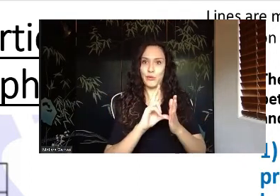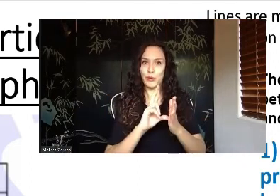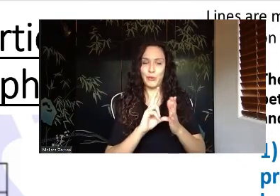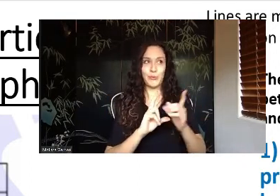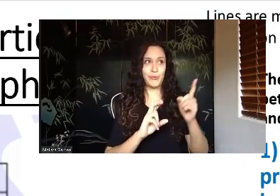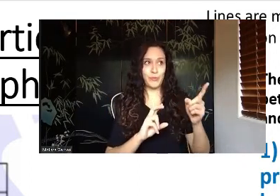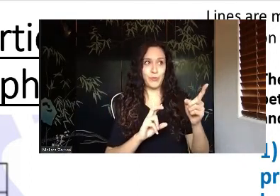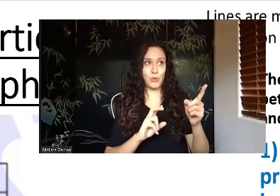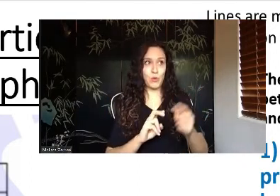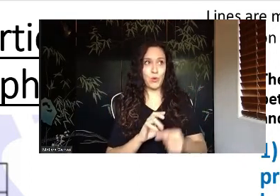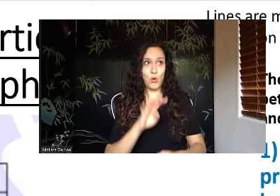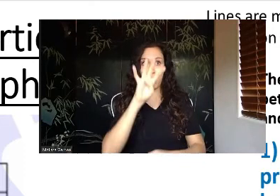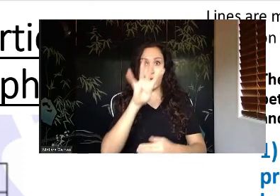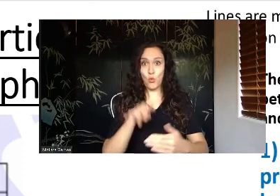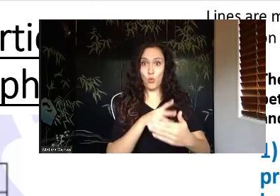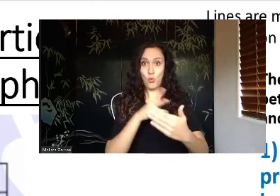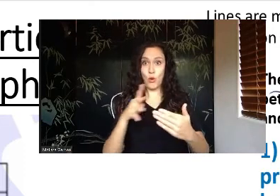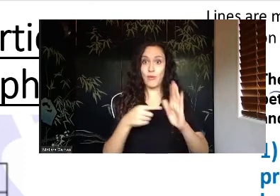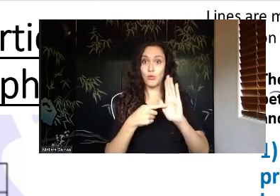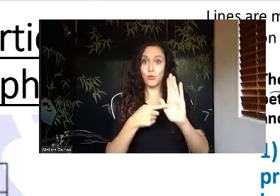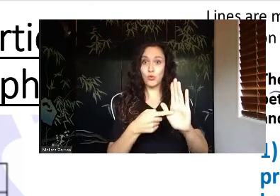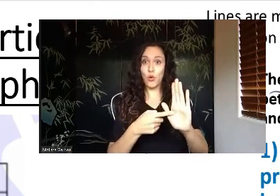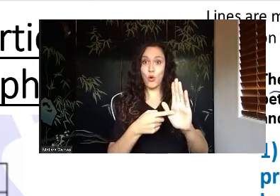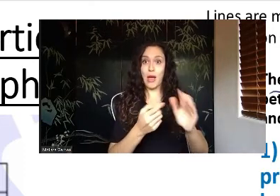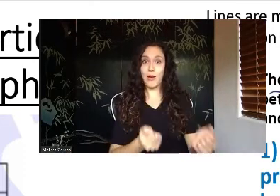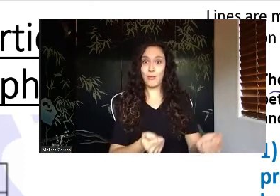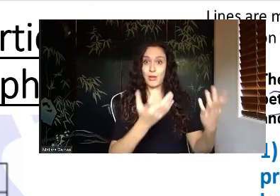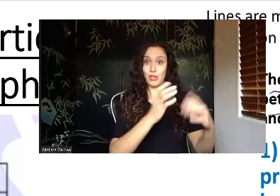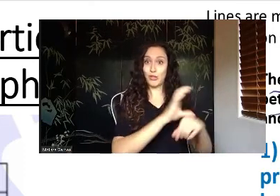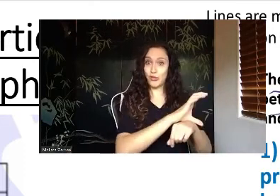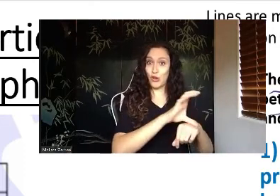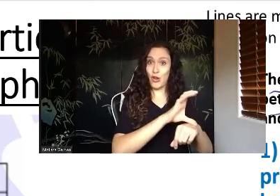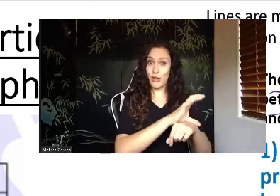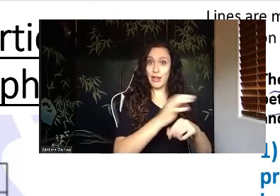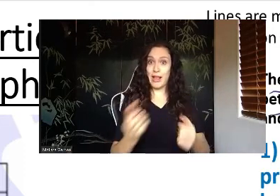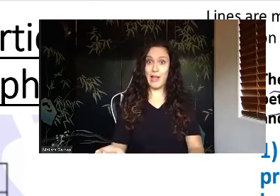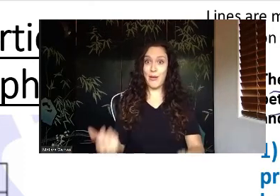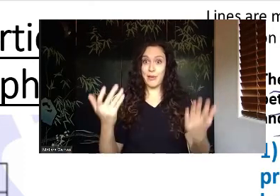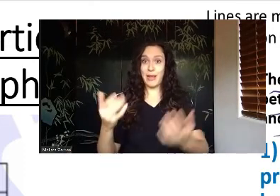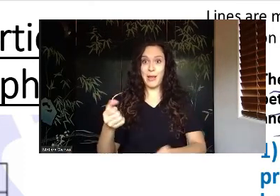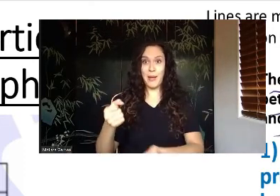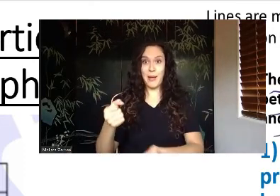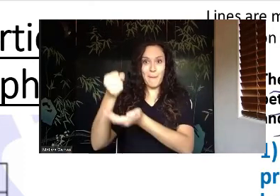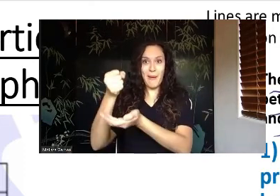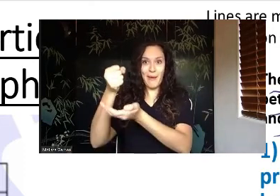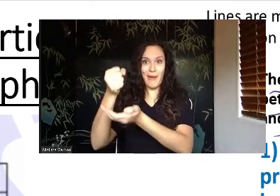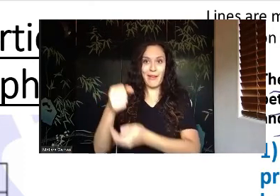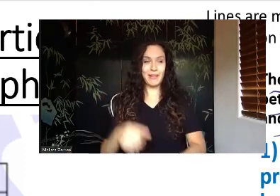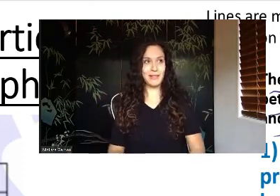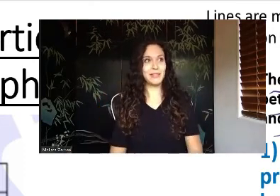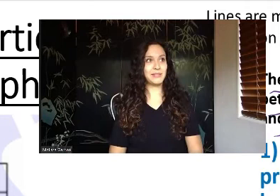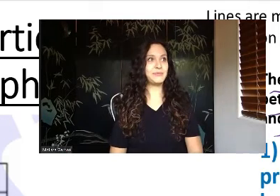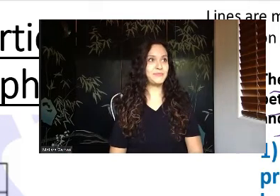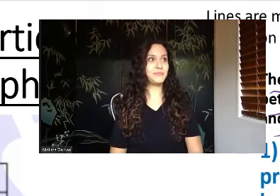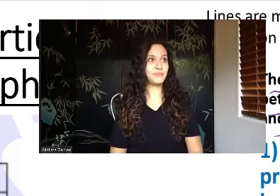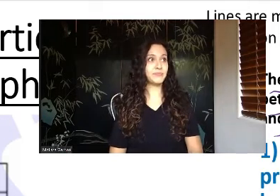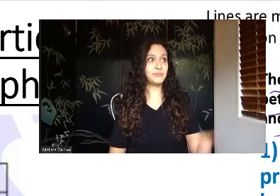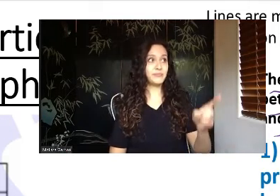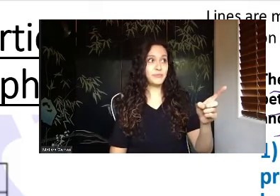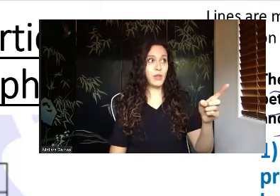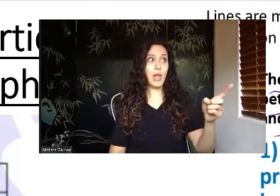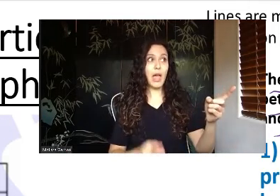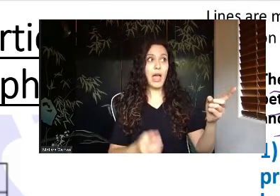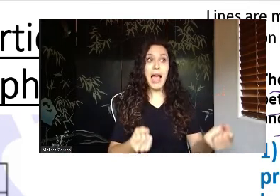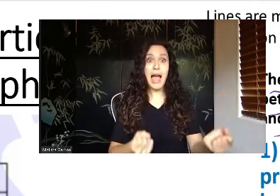All right, so let's go over this. The graph shows a relationship between the number of chocolates and the number of bags. So it's all